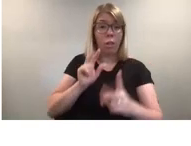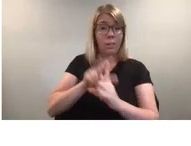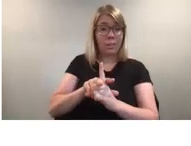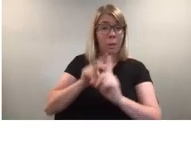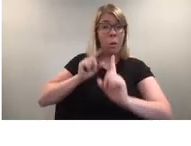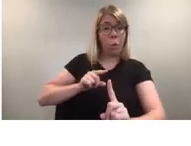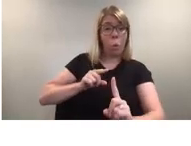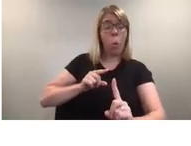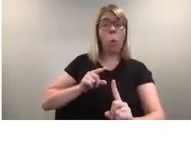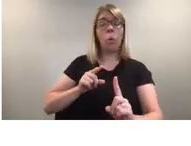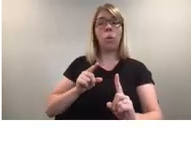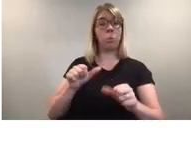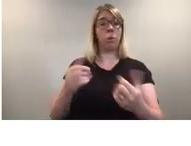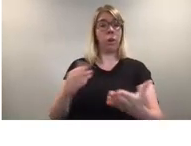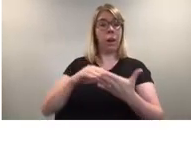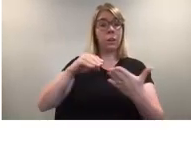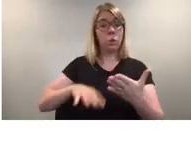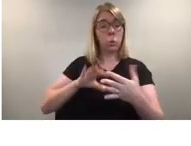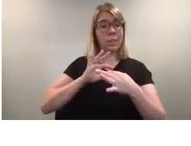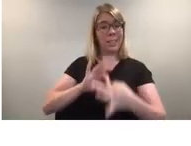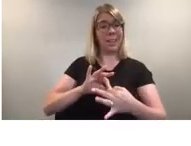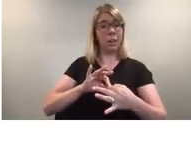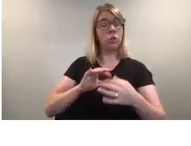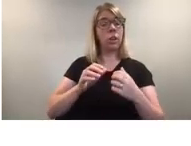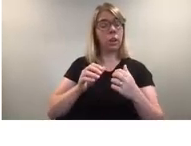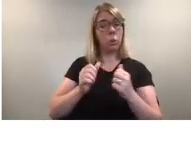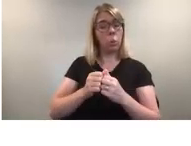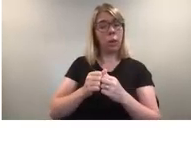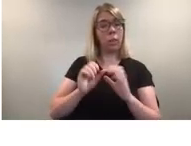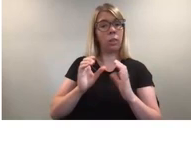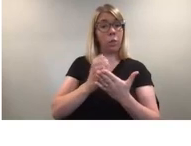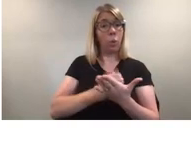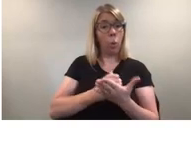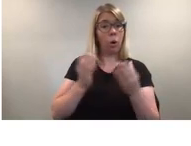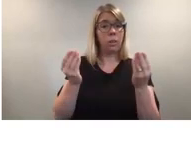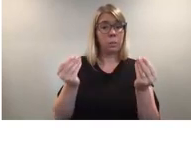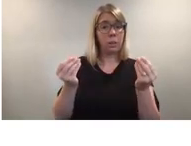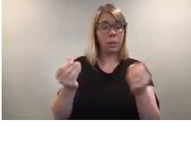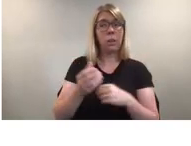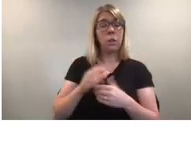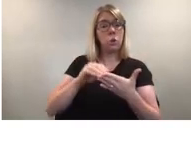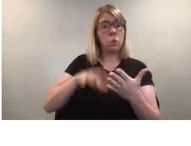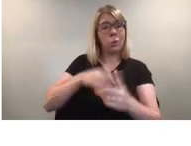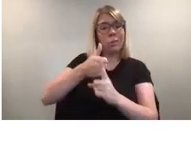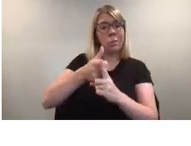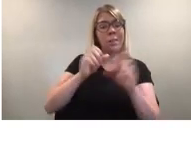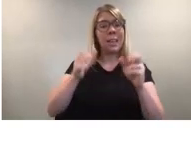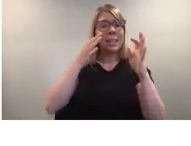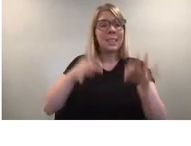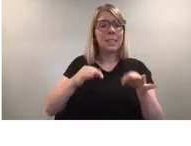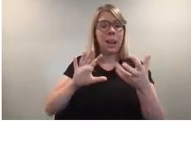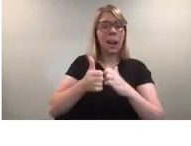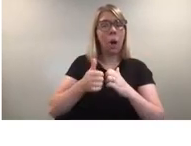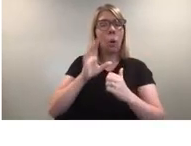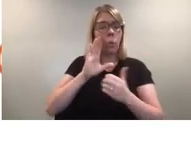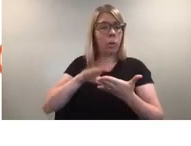students meaningful connections to their course materials with a choice in how they interact with them and the ability to share beyond that one singular